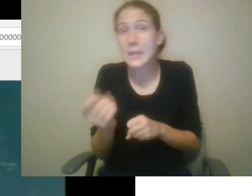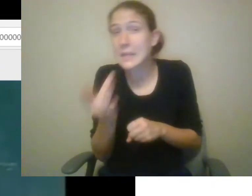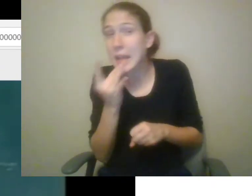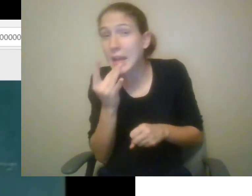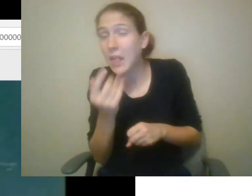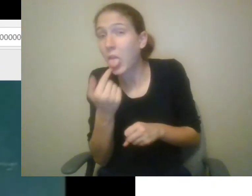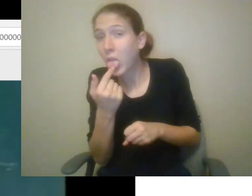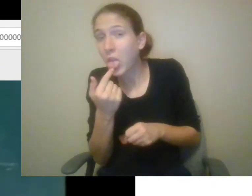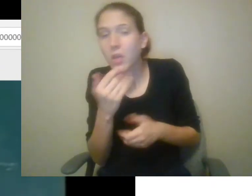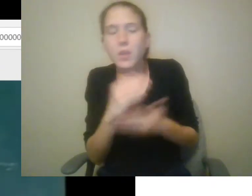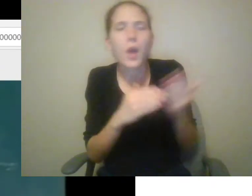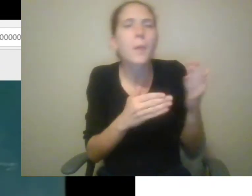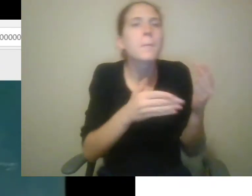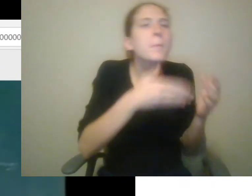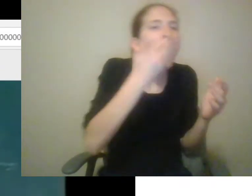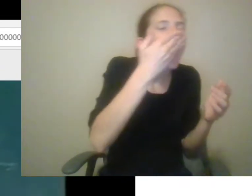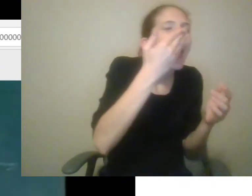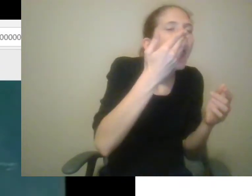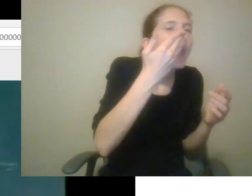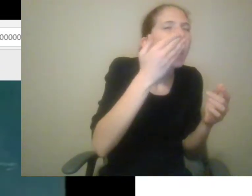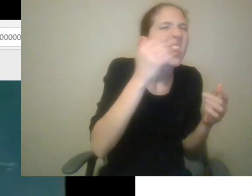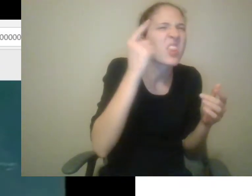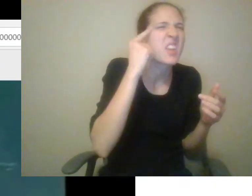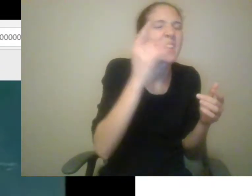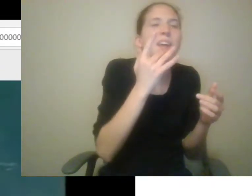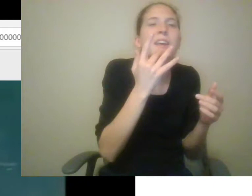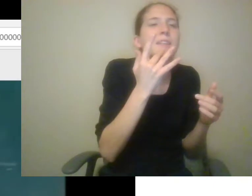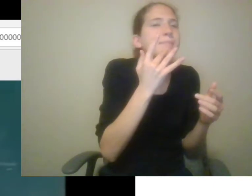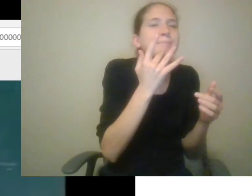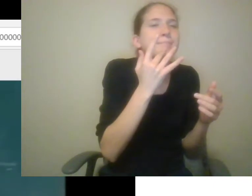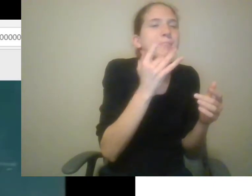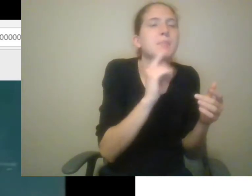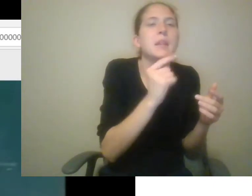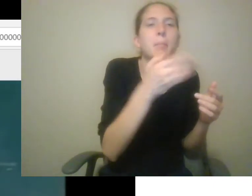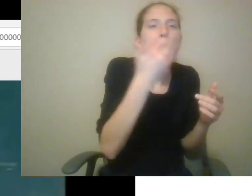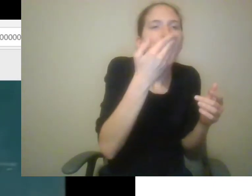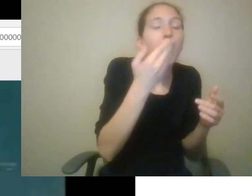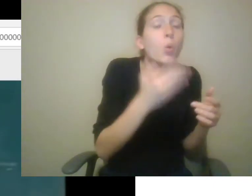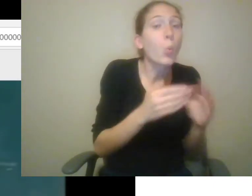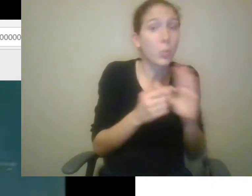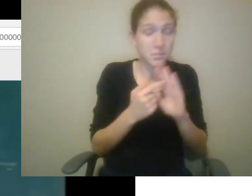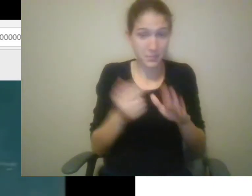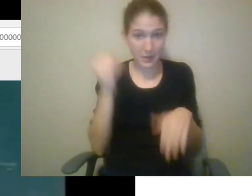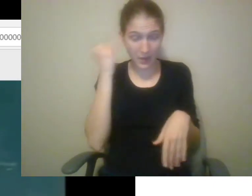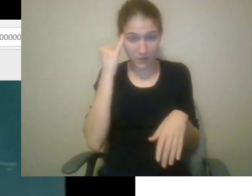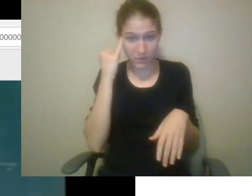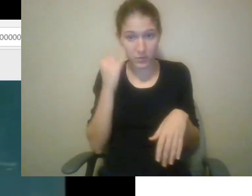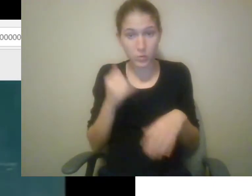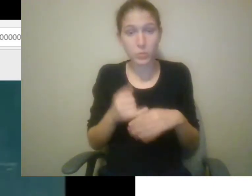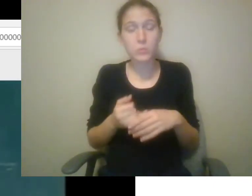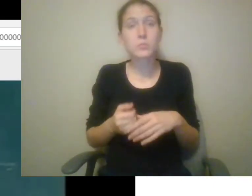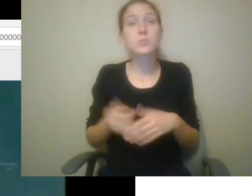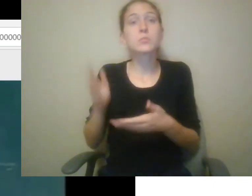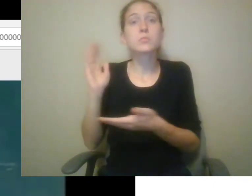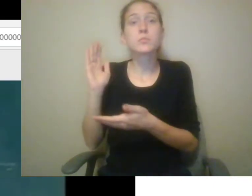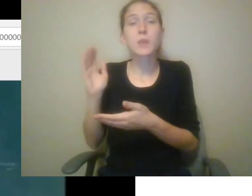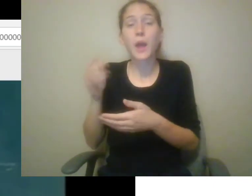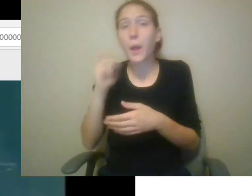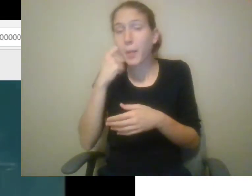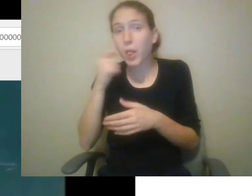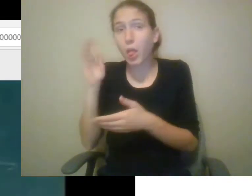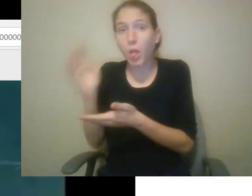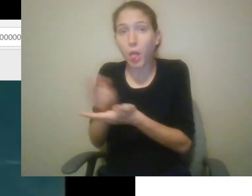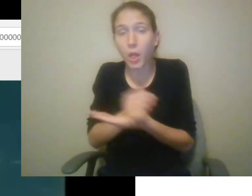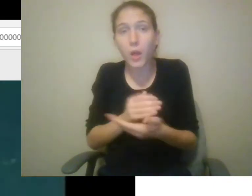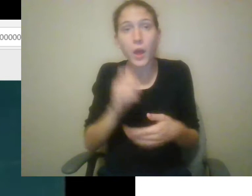close your nose. All right, pinch up your nose so you can't smell, and then close your eyes and have somebody give you the apple and have somebody give you the piece of onion.